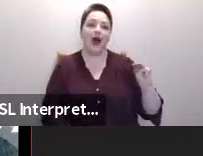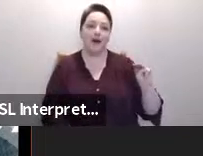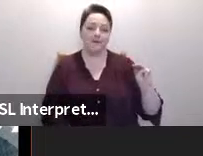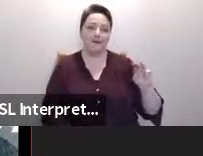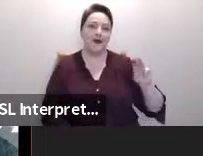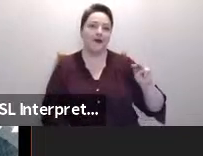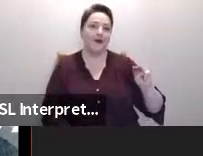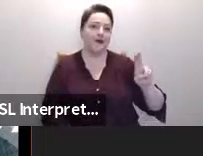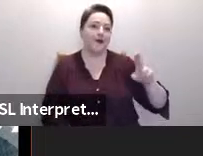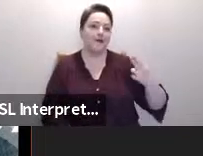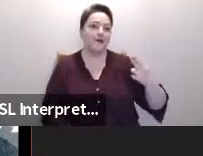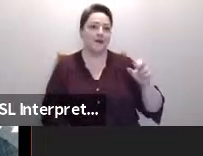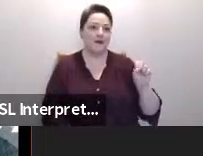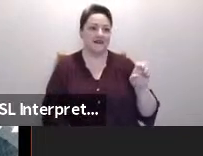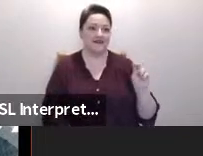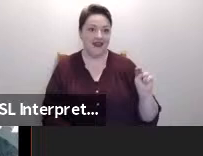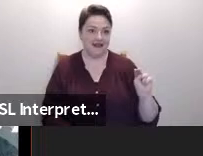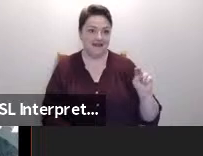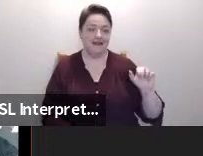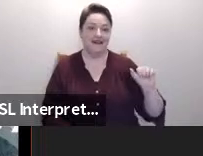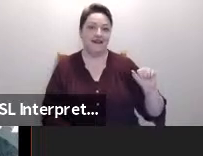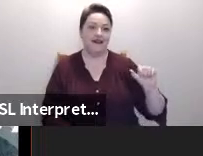Mohsin